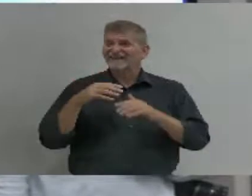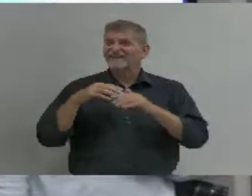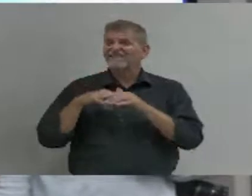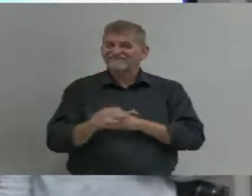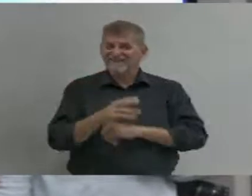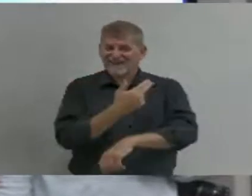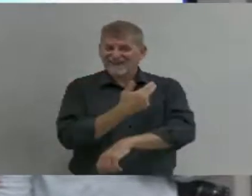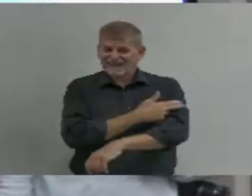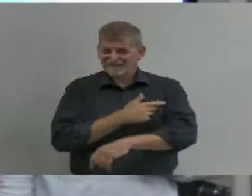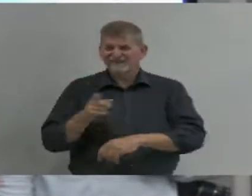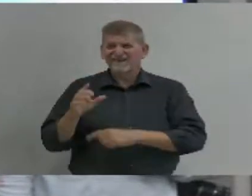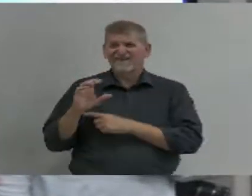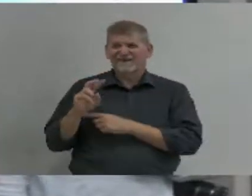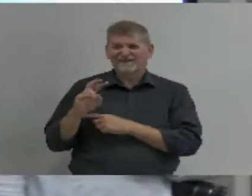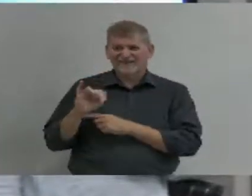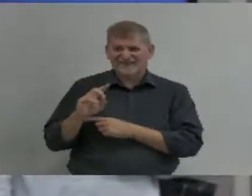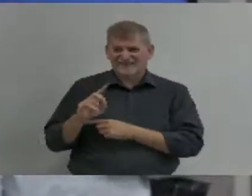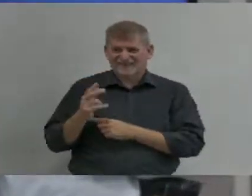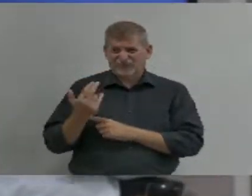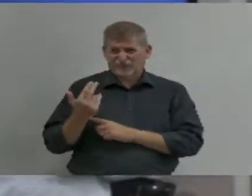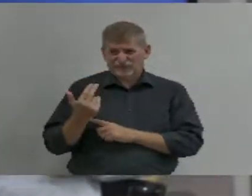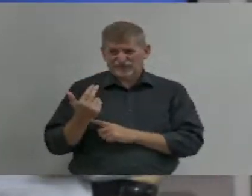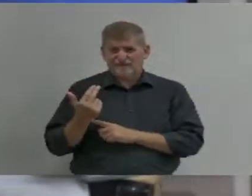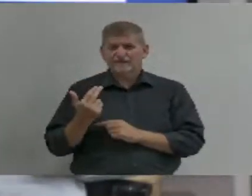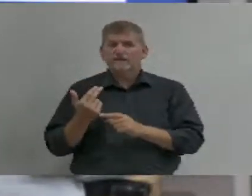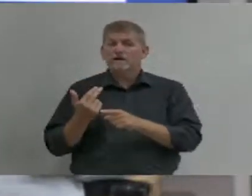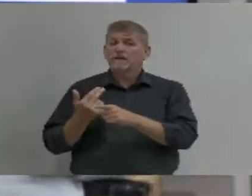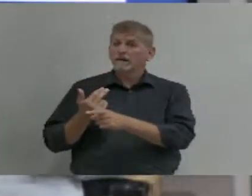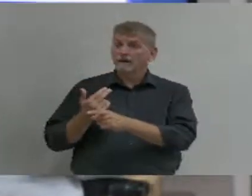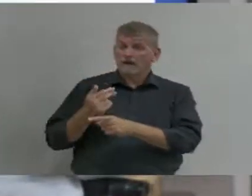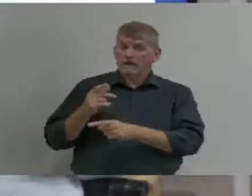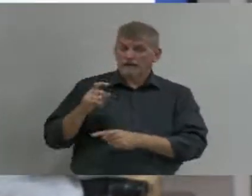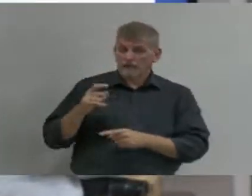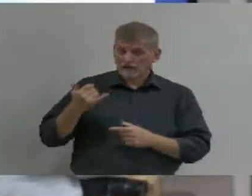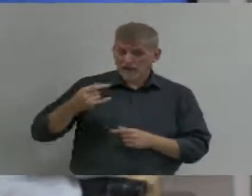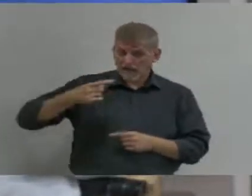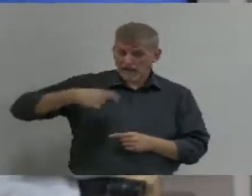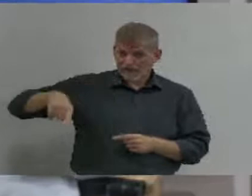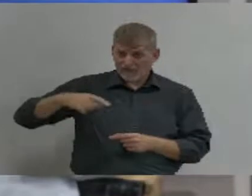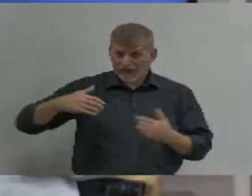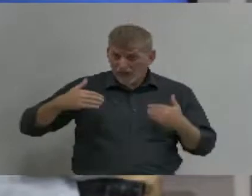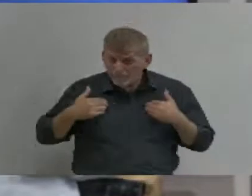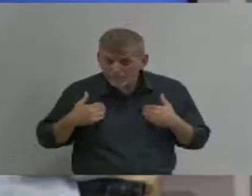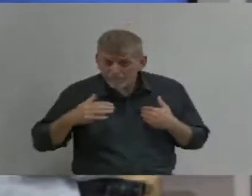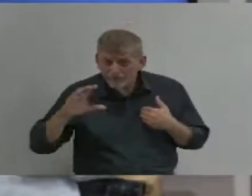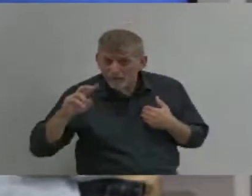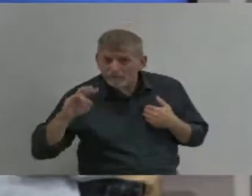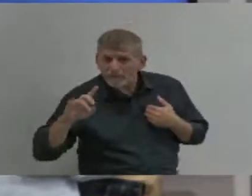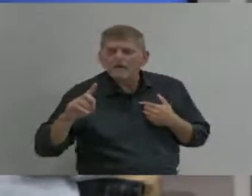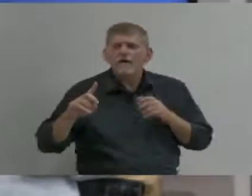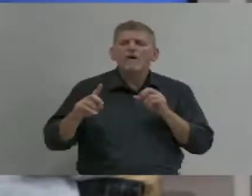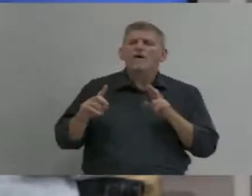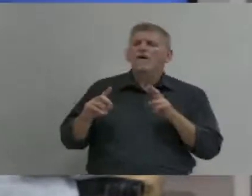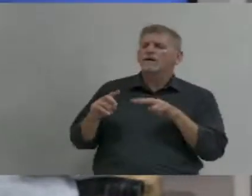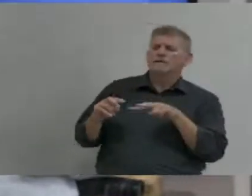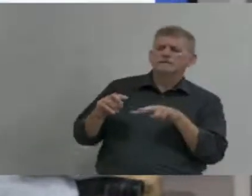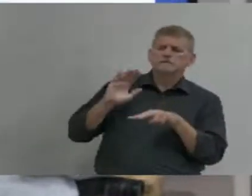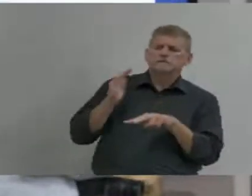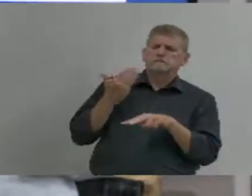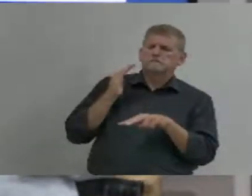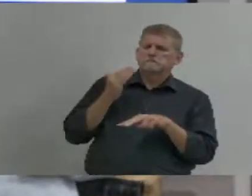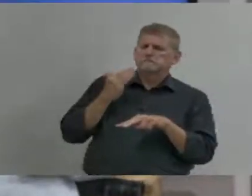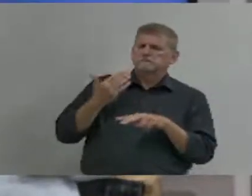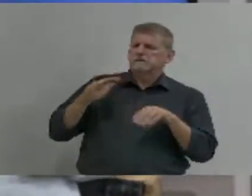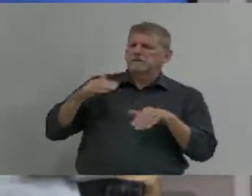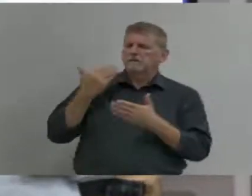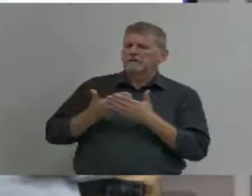Are these patients that have COVID, or are they people with, quote, suspected COVID because they've undergone a test, they have a